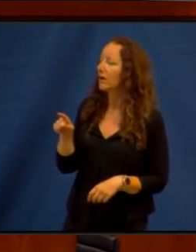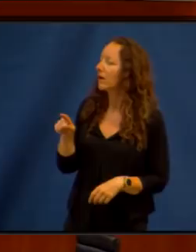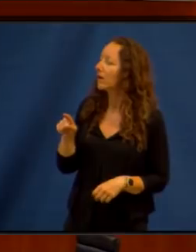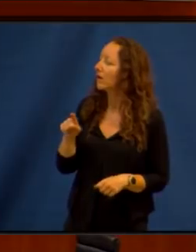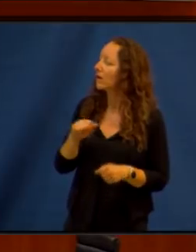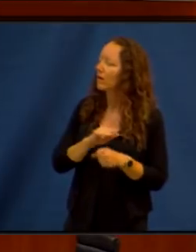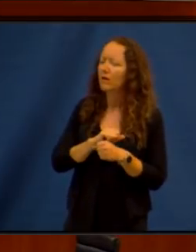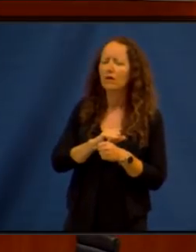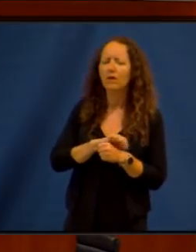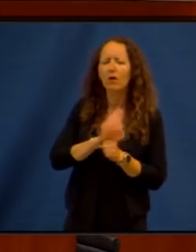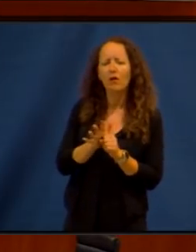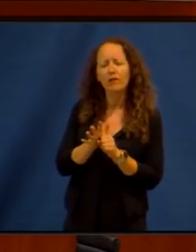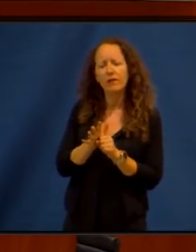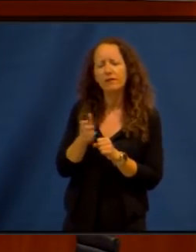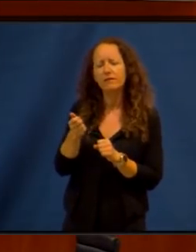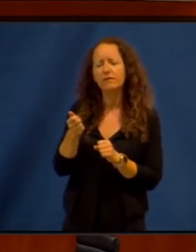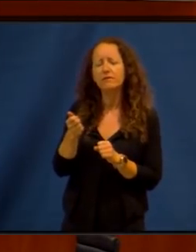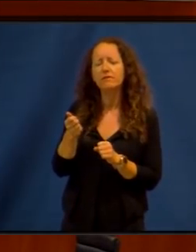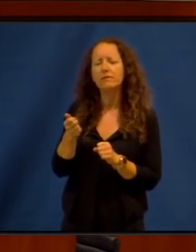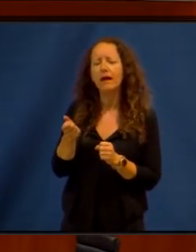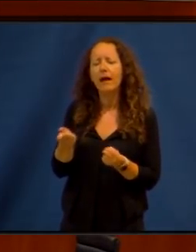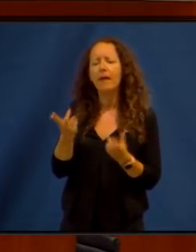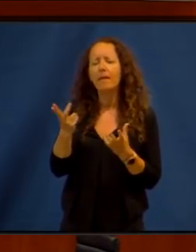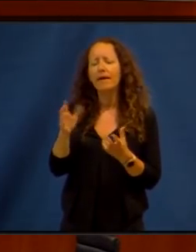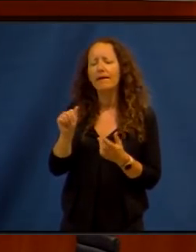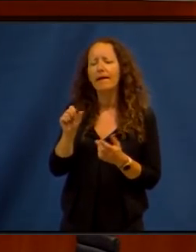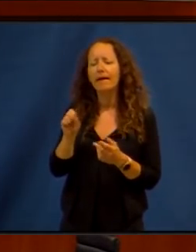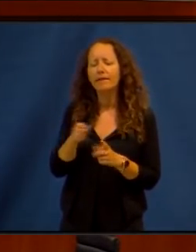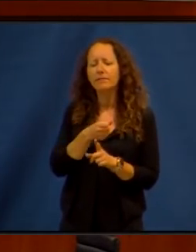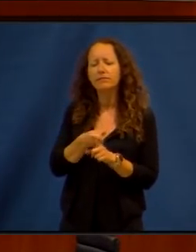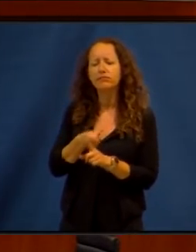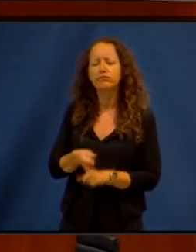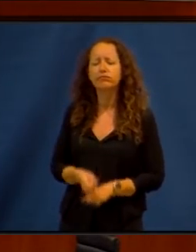in long-term care facilities, and can